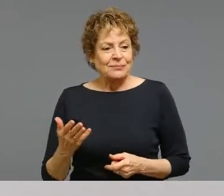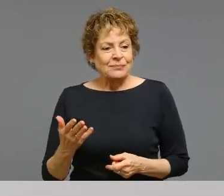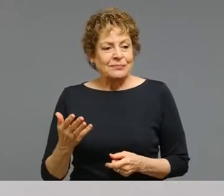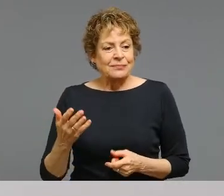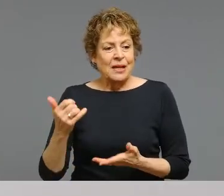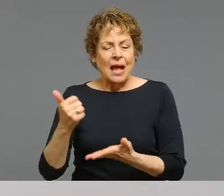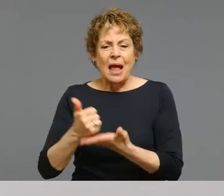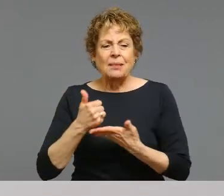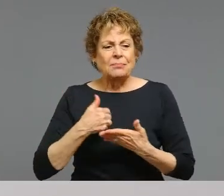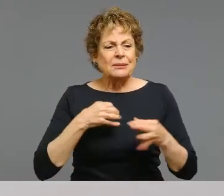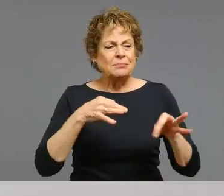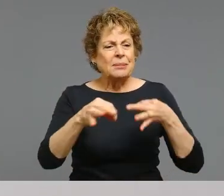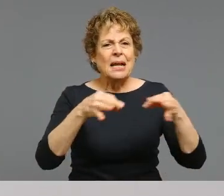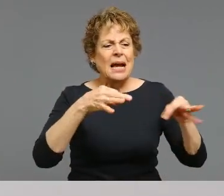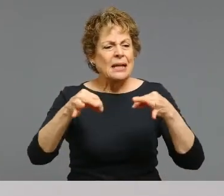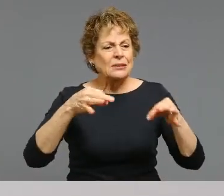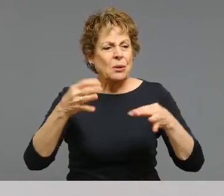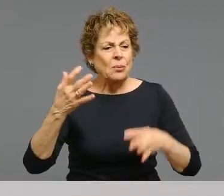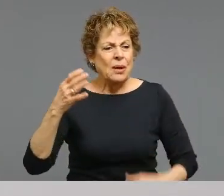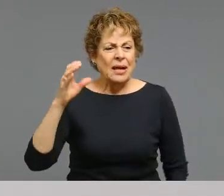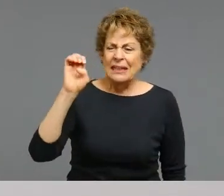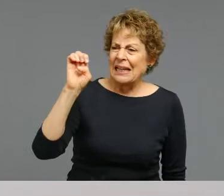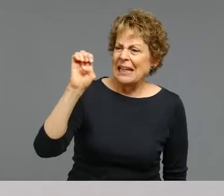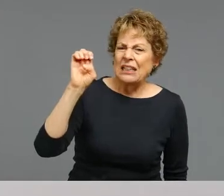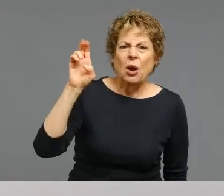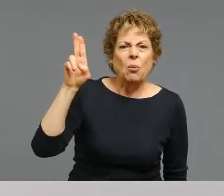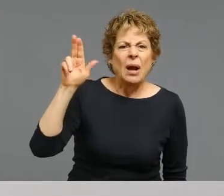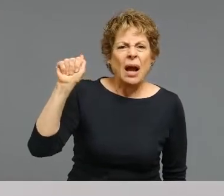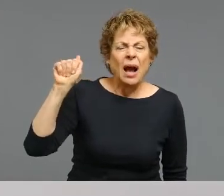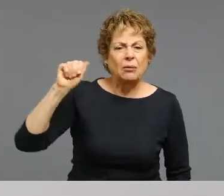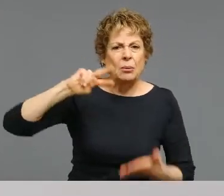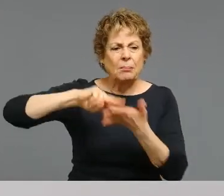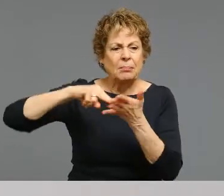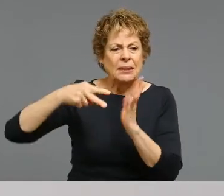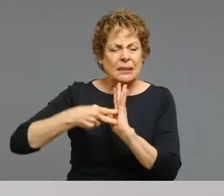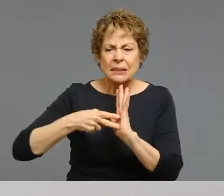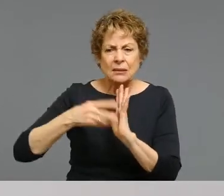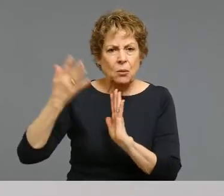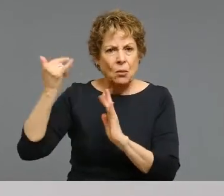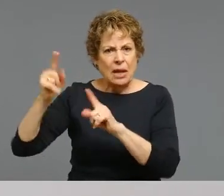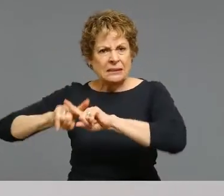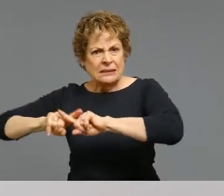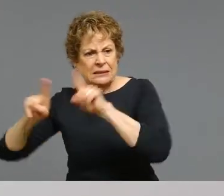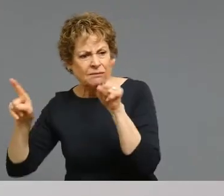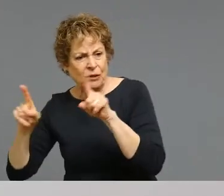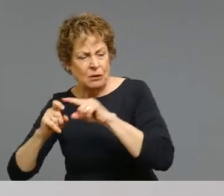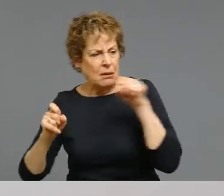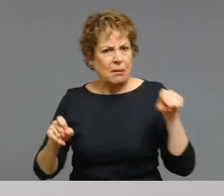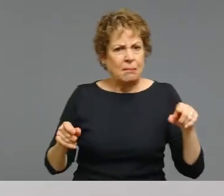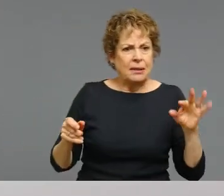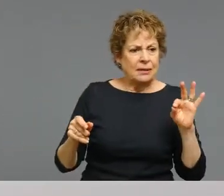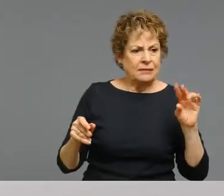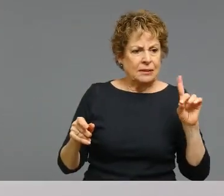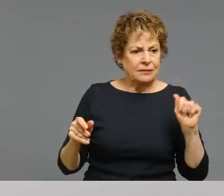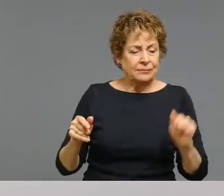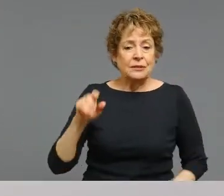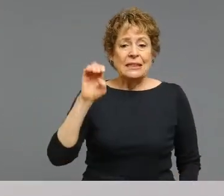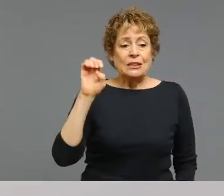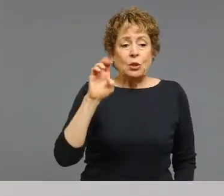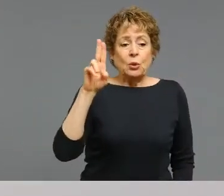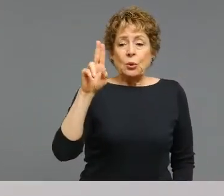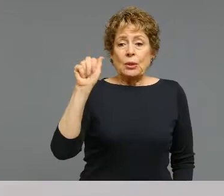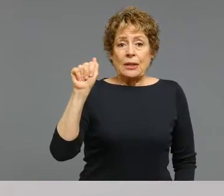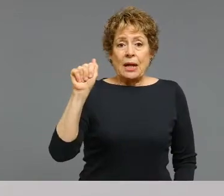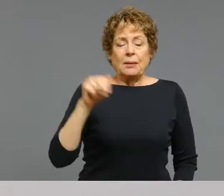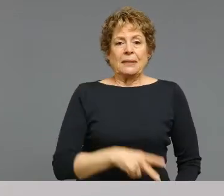from full authorization. Yeah, so a EUA is an emergency use authorization. It allows,